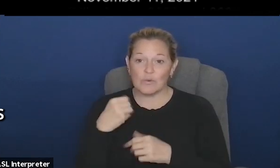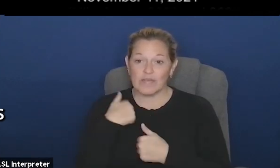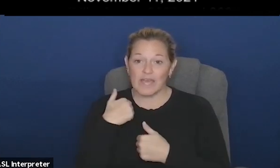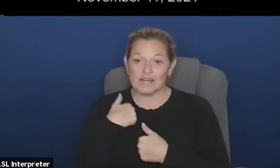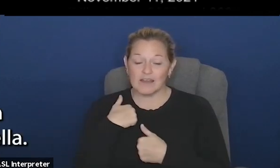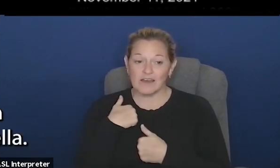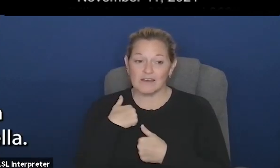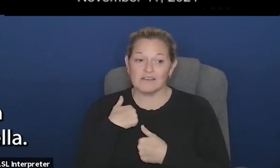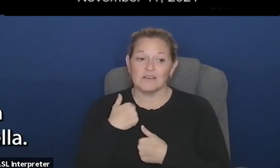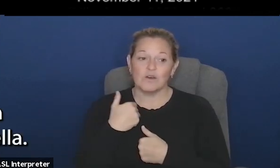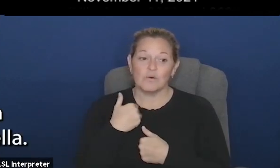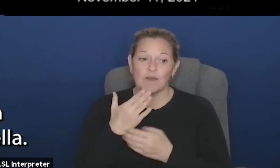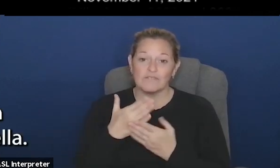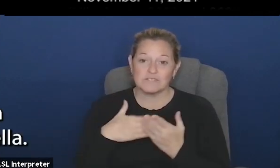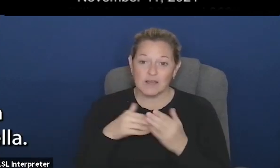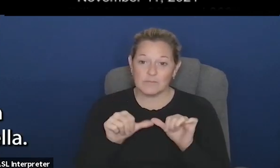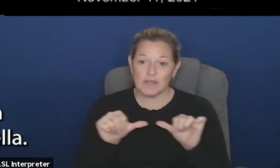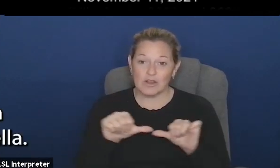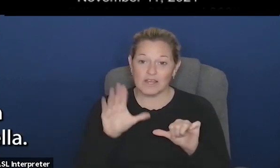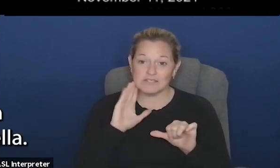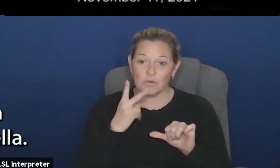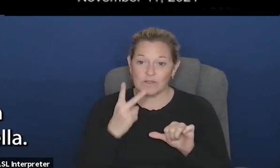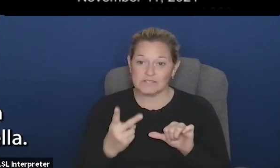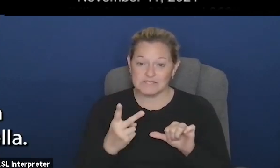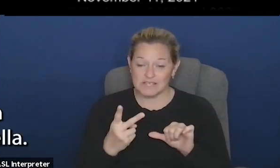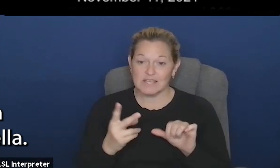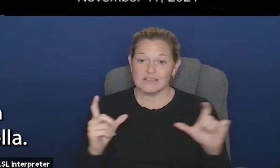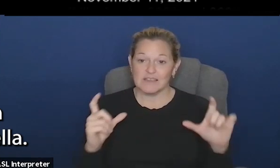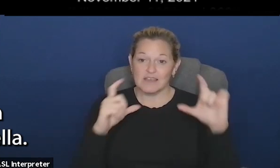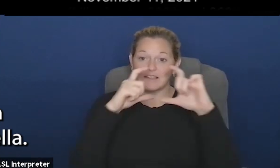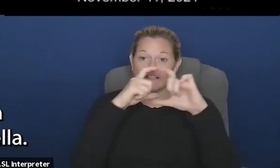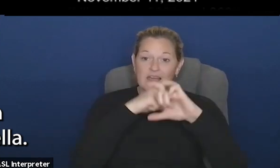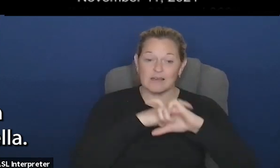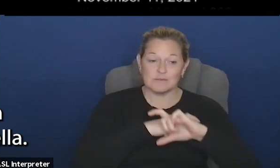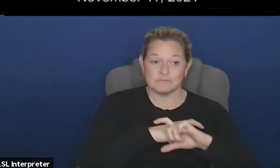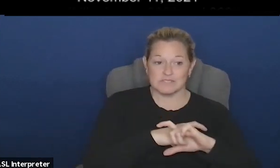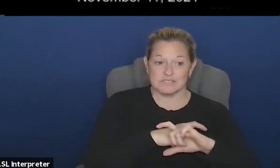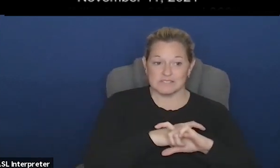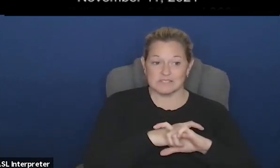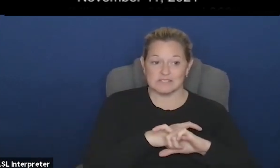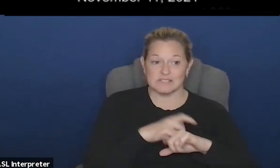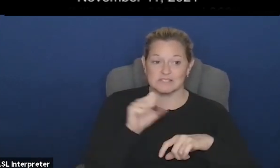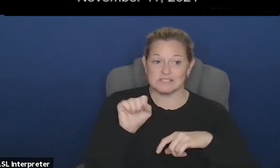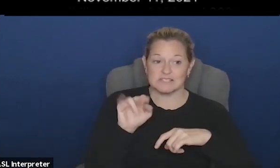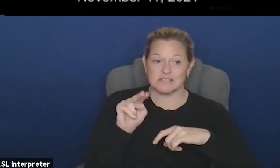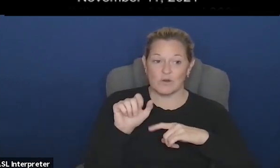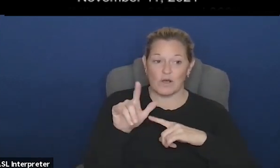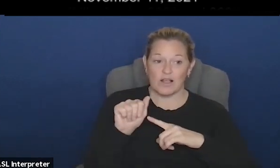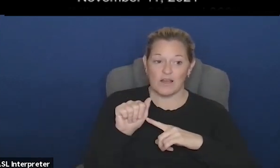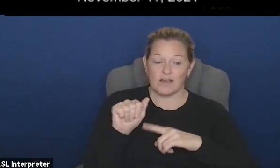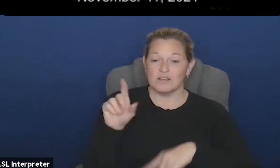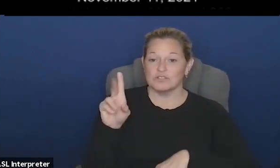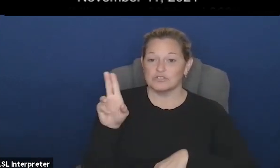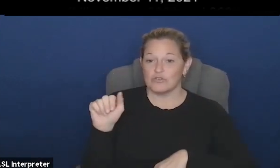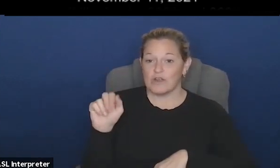two countries. In Mexico, there are 3 states in totality, Sinaloa, Durango, and Coahuila. And it's a partial eclipse